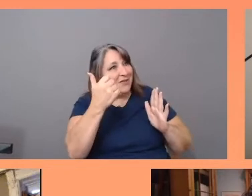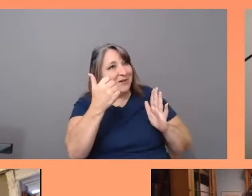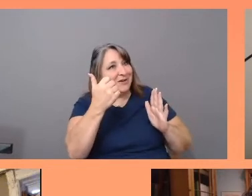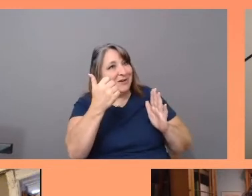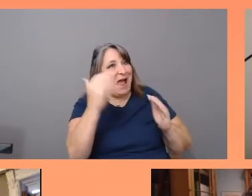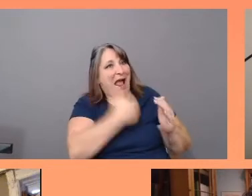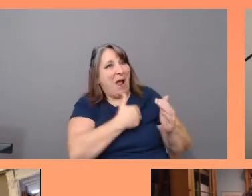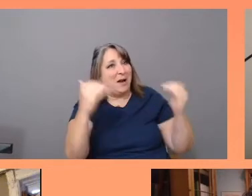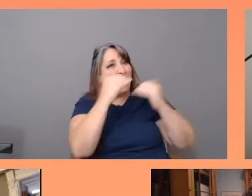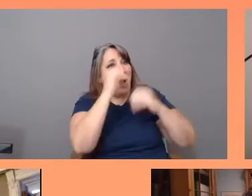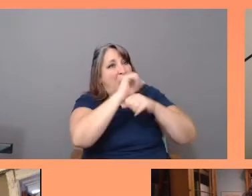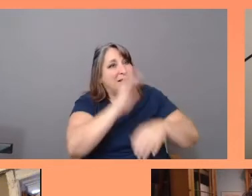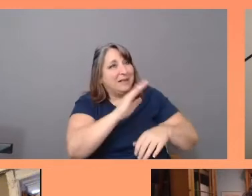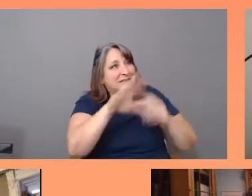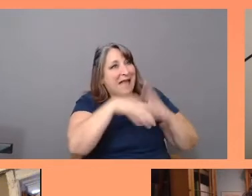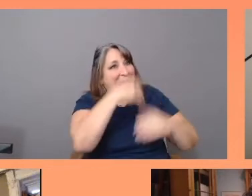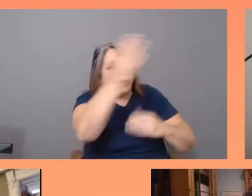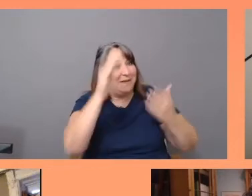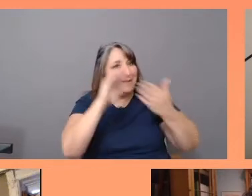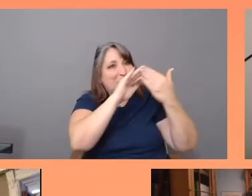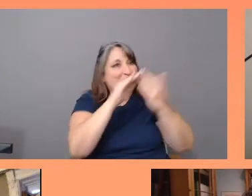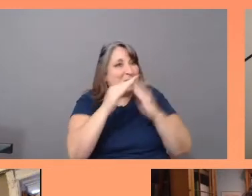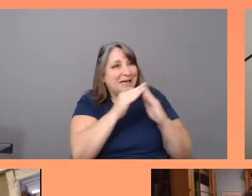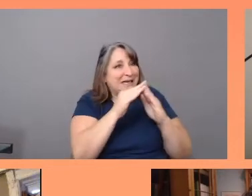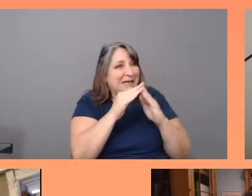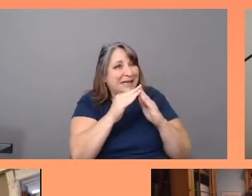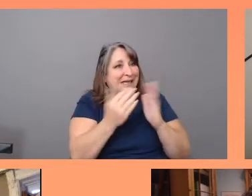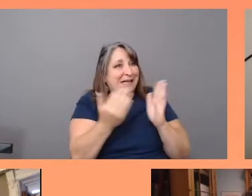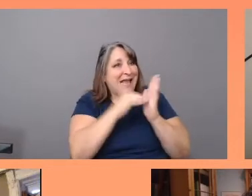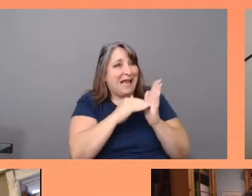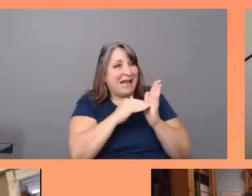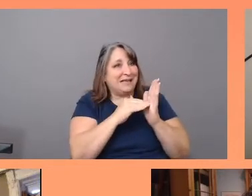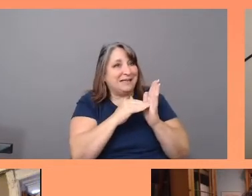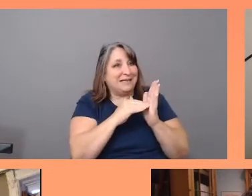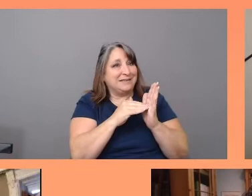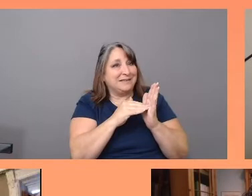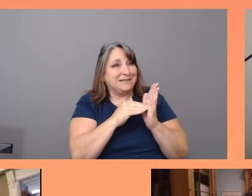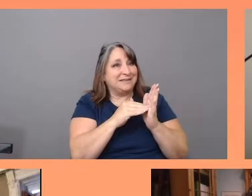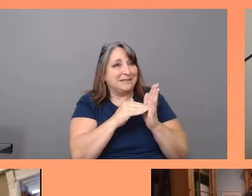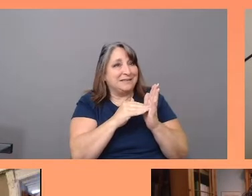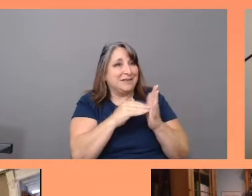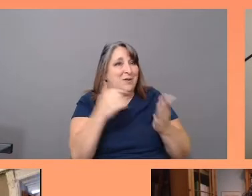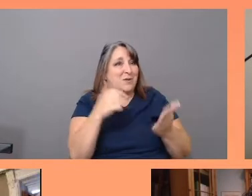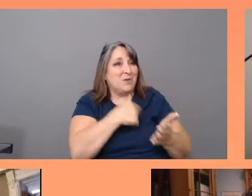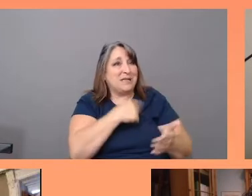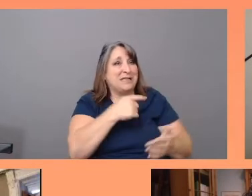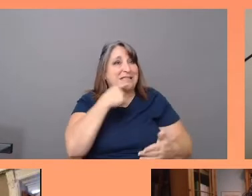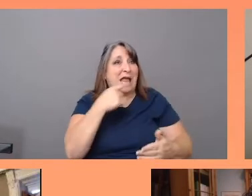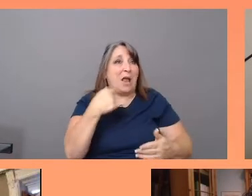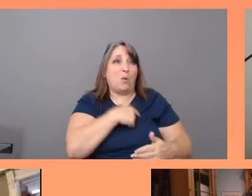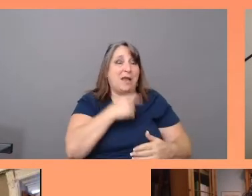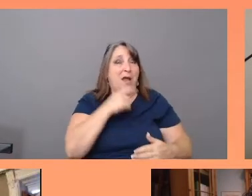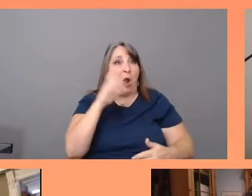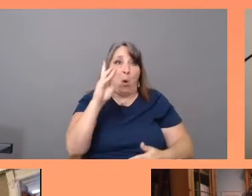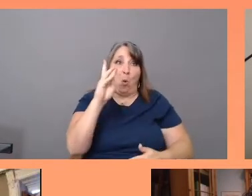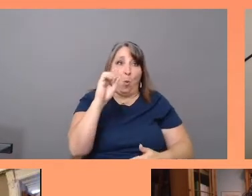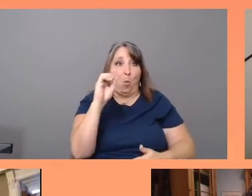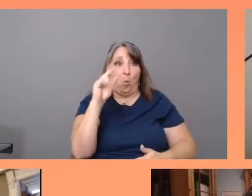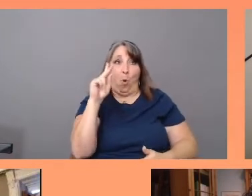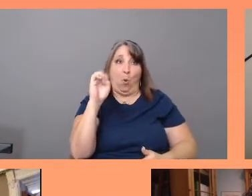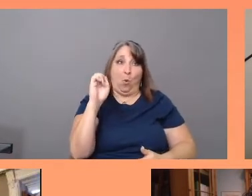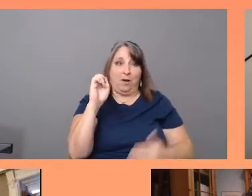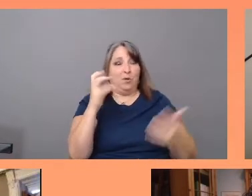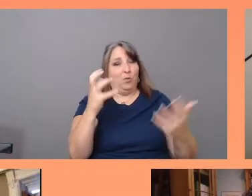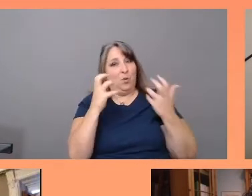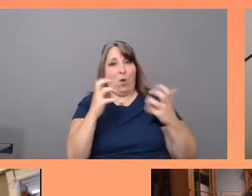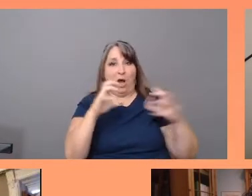who, again, we are in a community that that professes to be quite woke, that wants to do the right